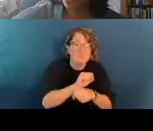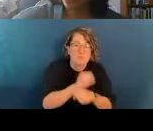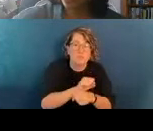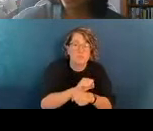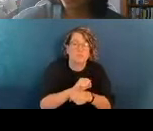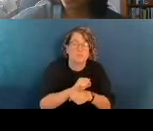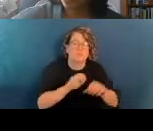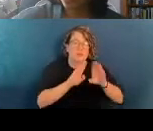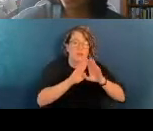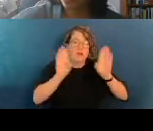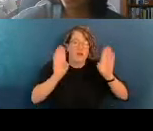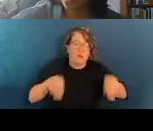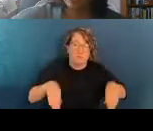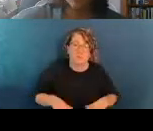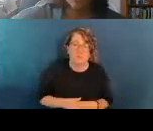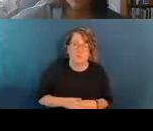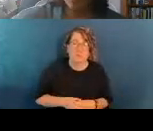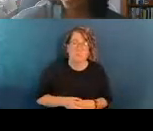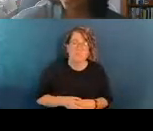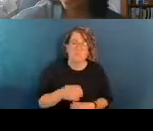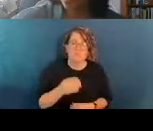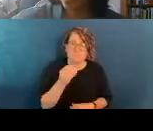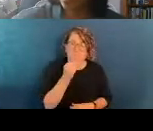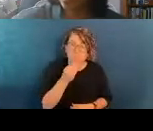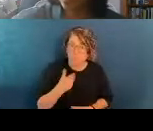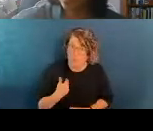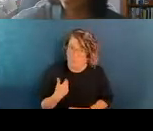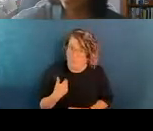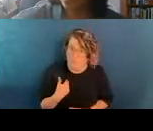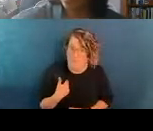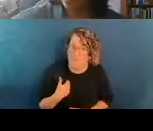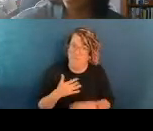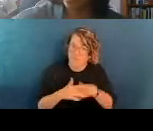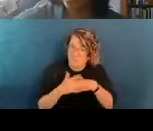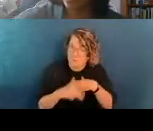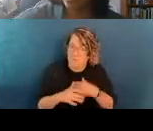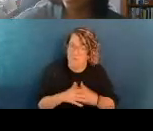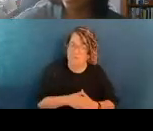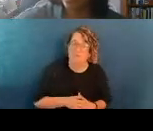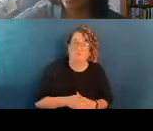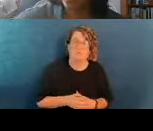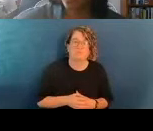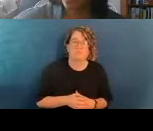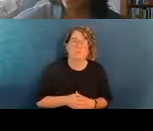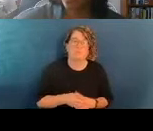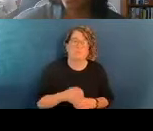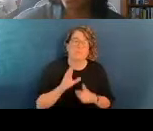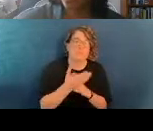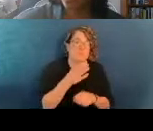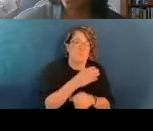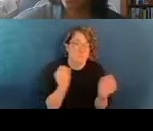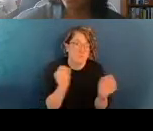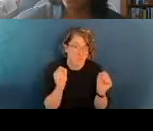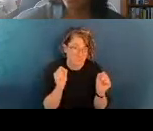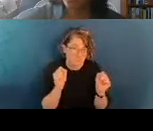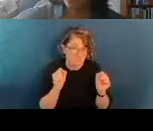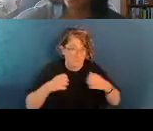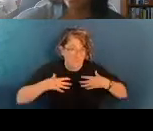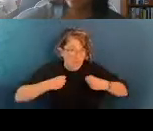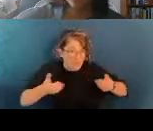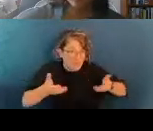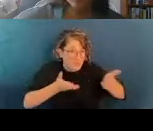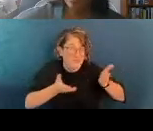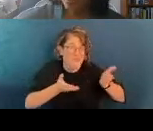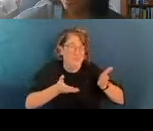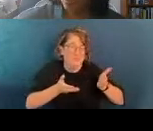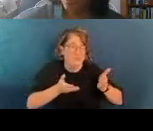housing, food security, and access to culturally safe health services are a few of the